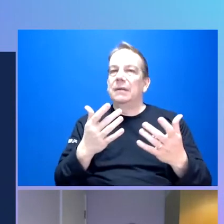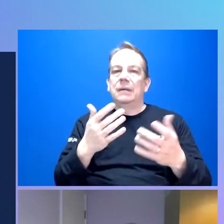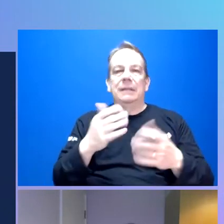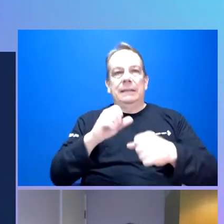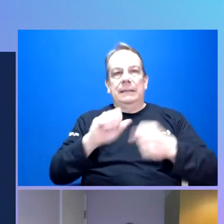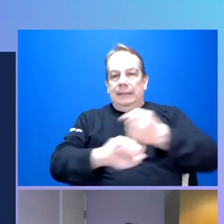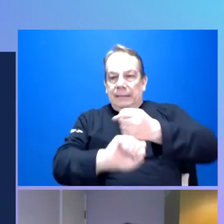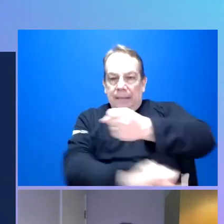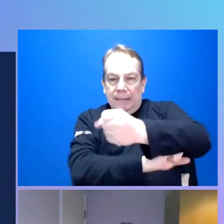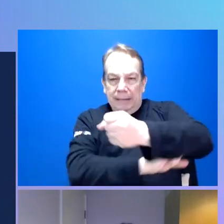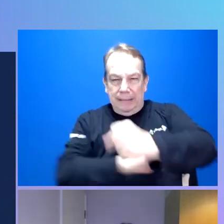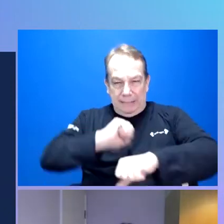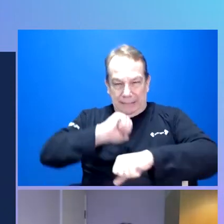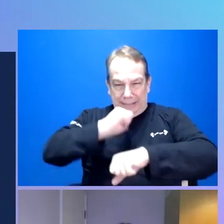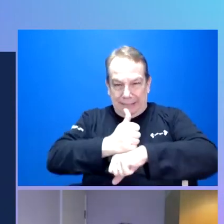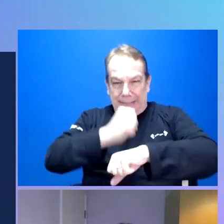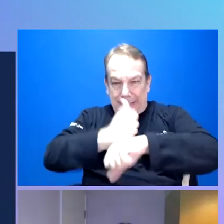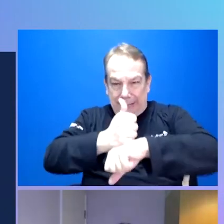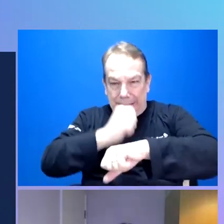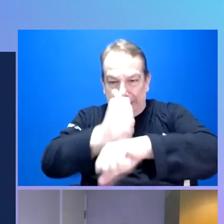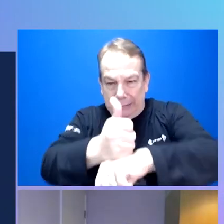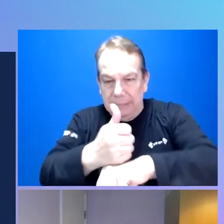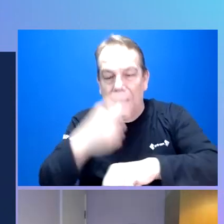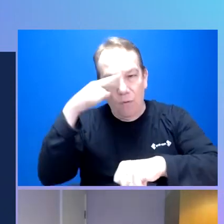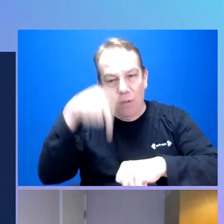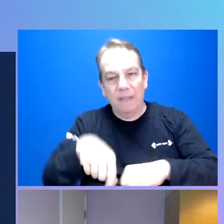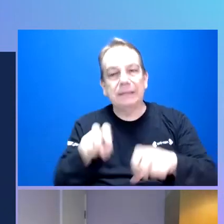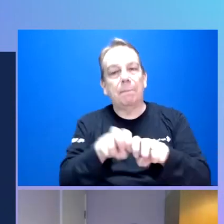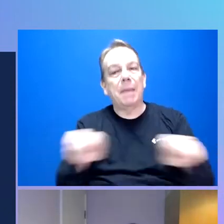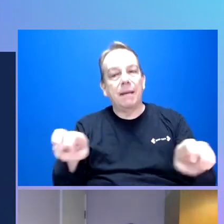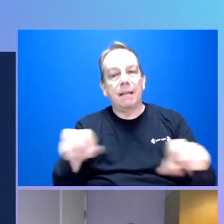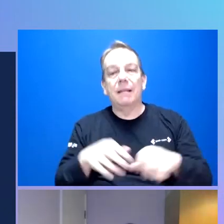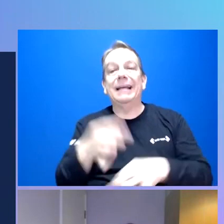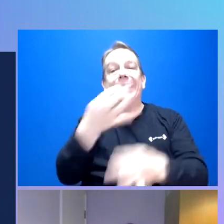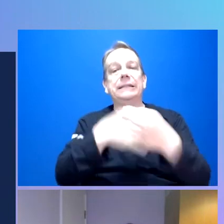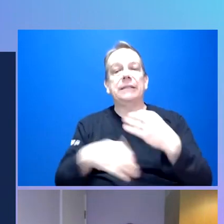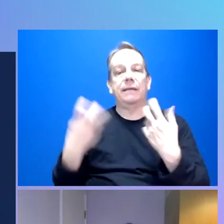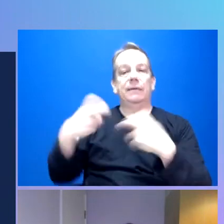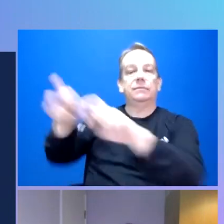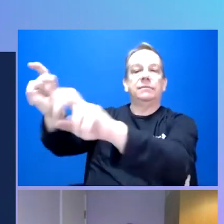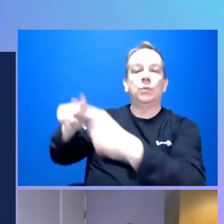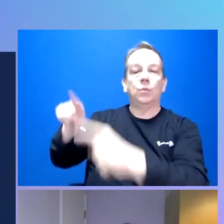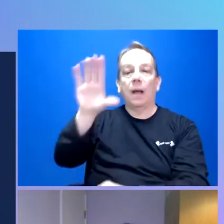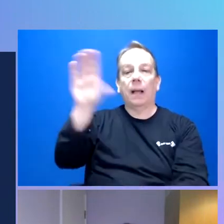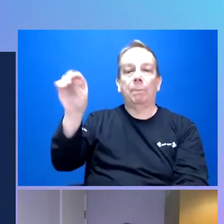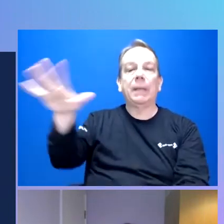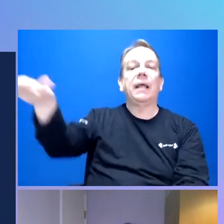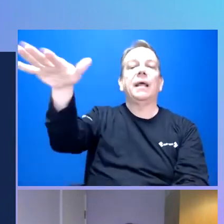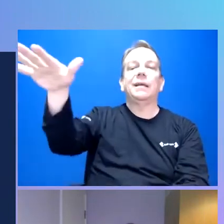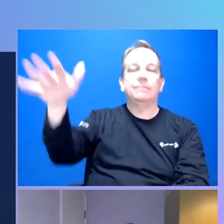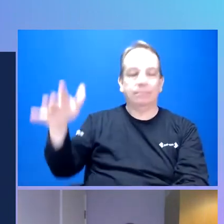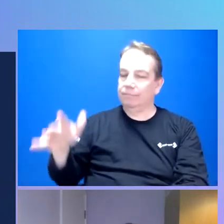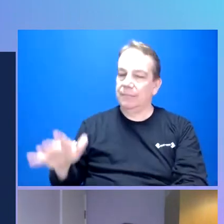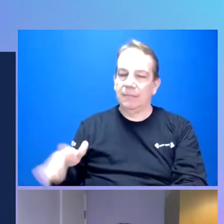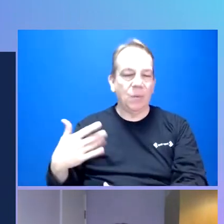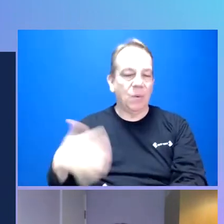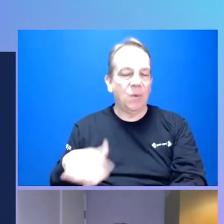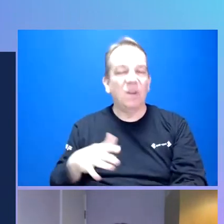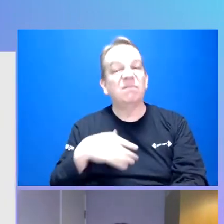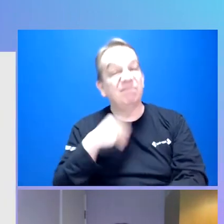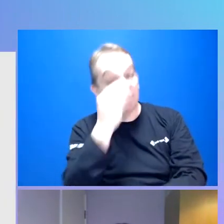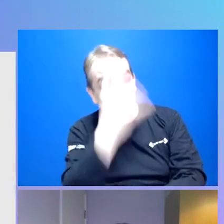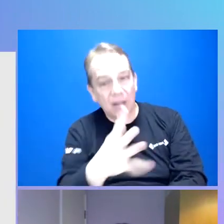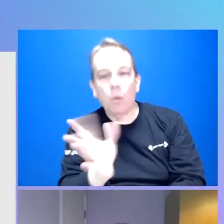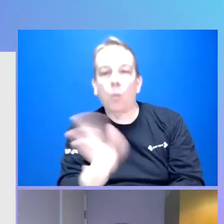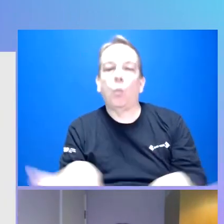put in to establishing this panel instead of outsourcing it to an agency, but the rewards have been worth